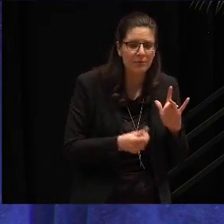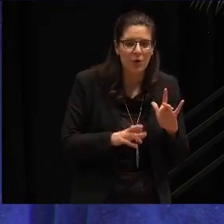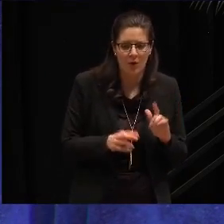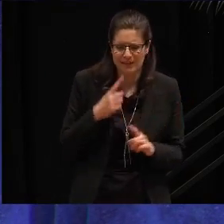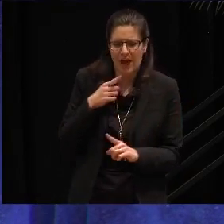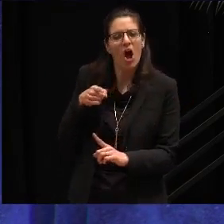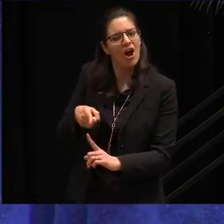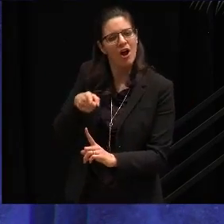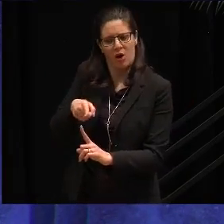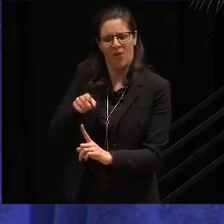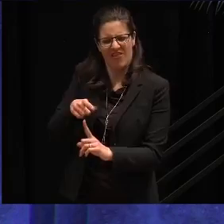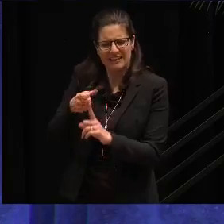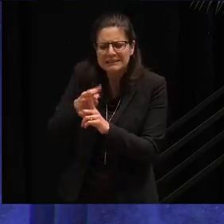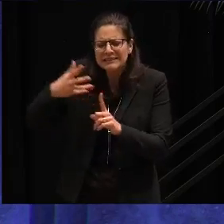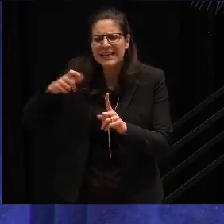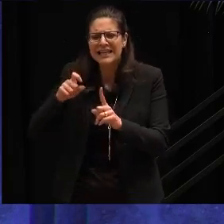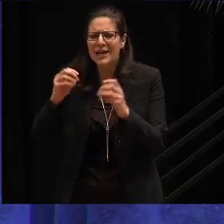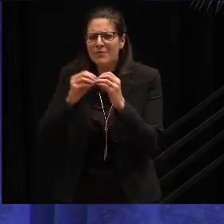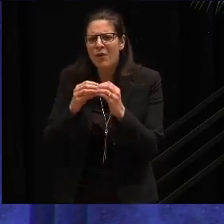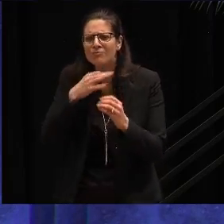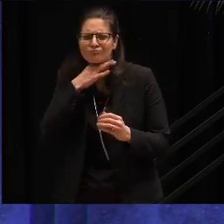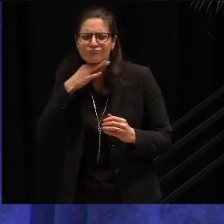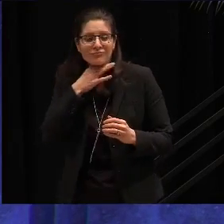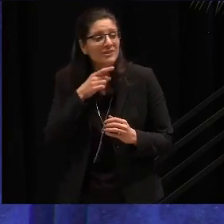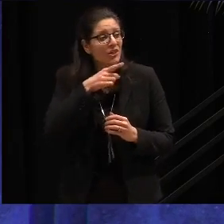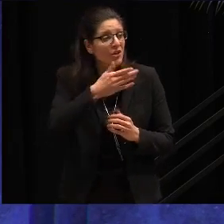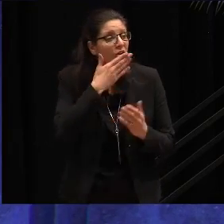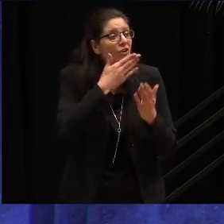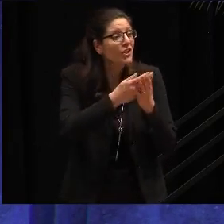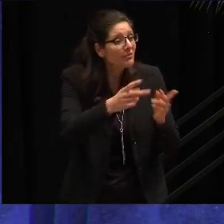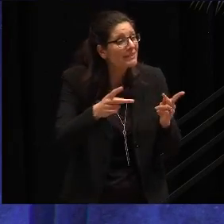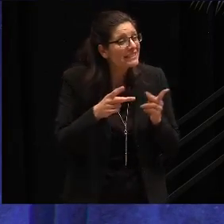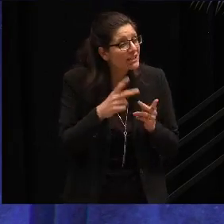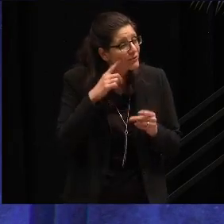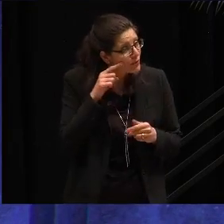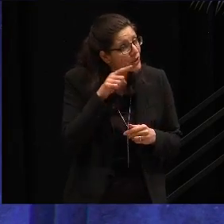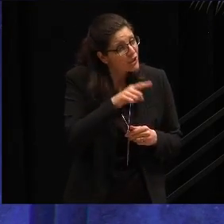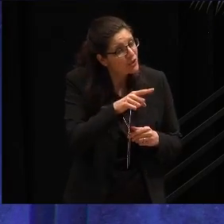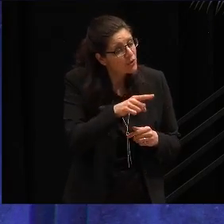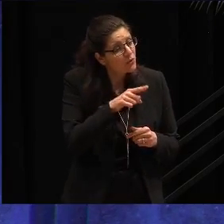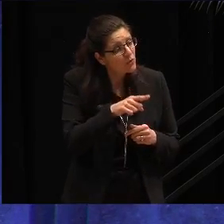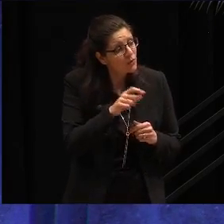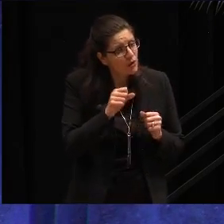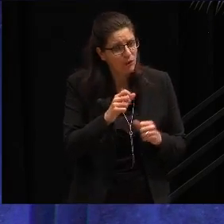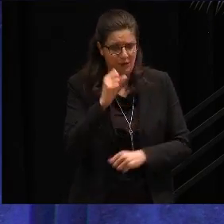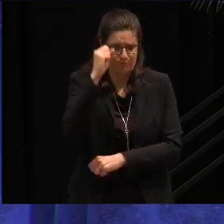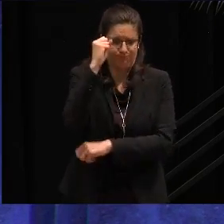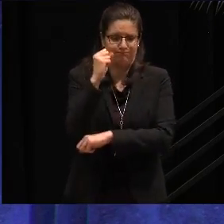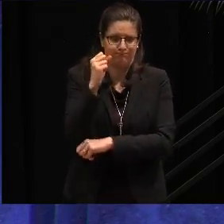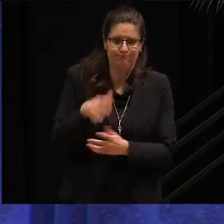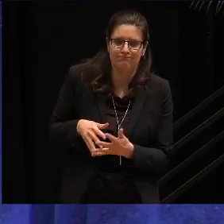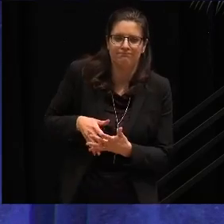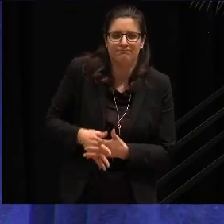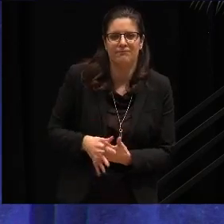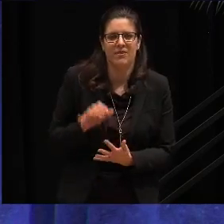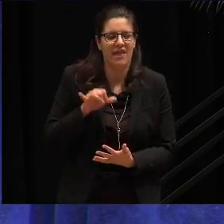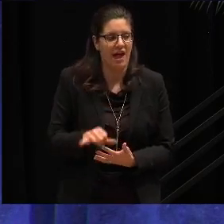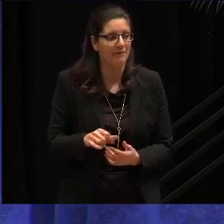needs to be more, information on this. So I think you're in a really good position here to really foment that. And if I could just say one